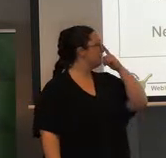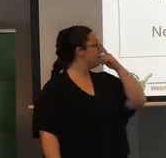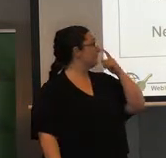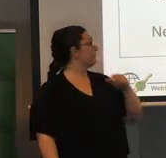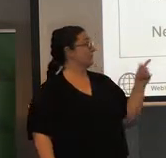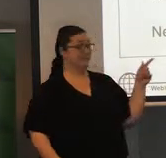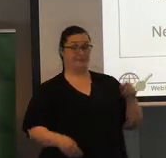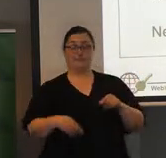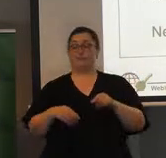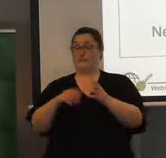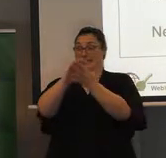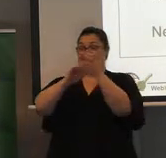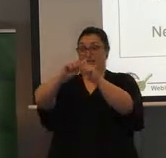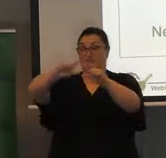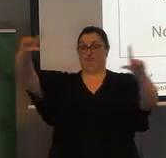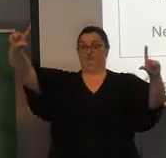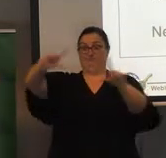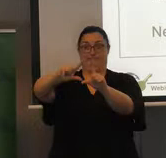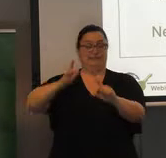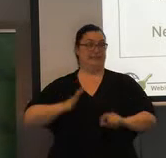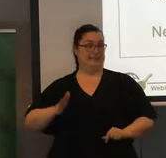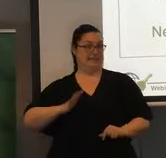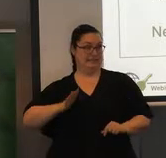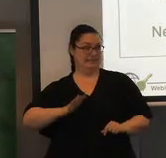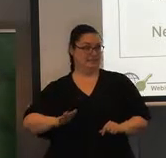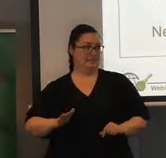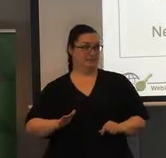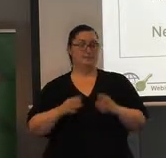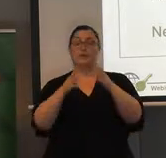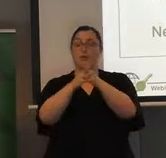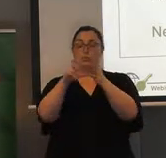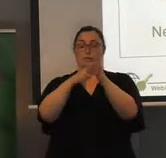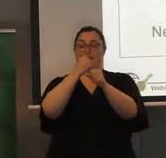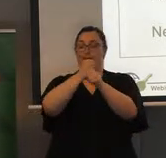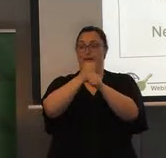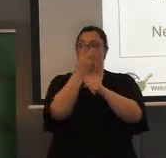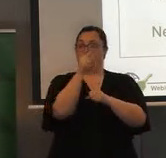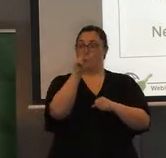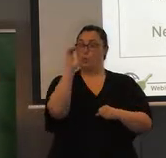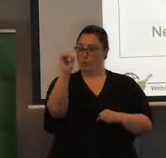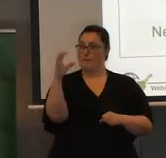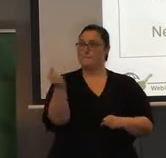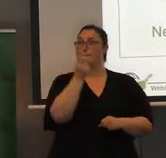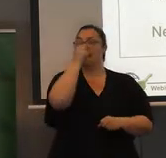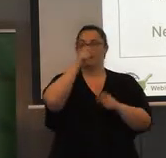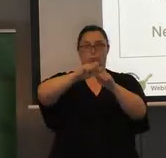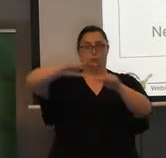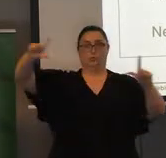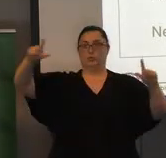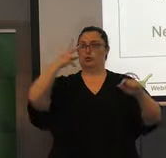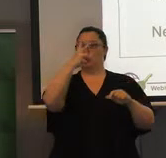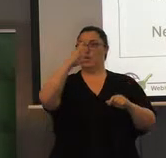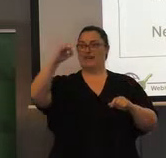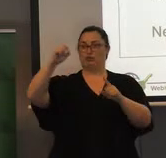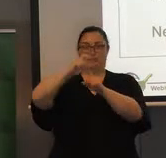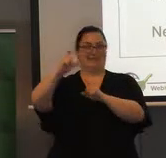People need to be able to enlarge the text. You need, with WCAG 2, you need to be able to enlarge text